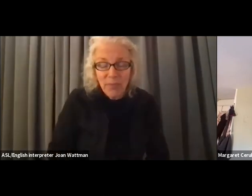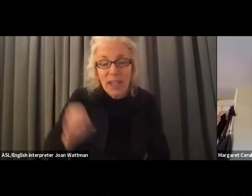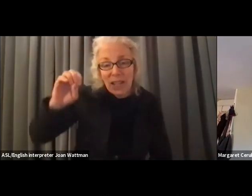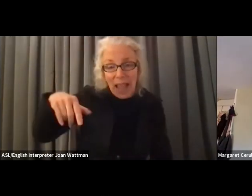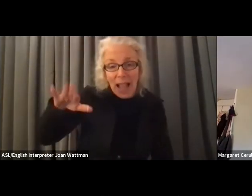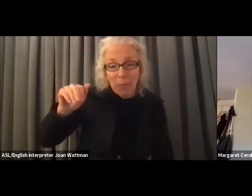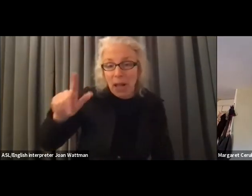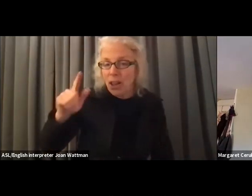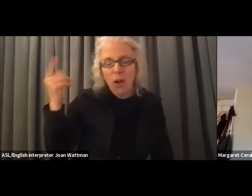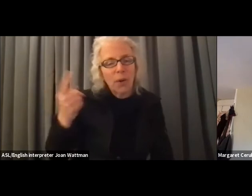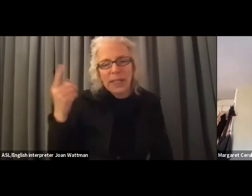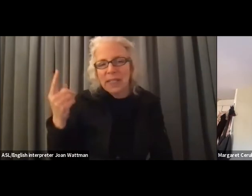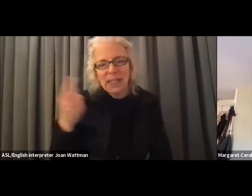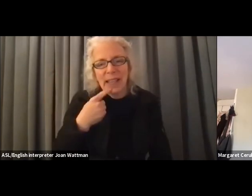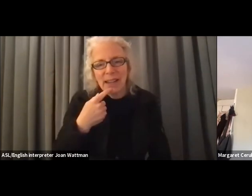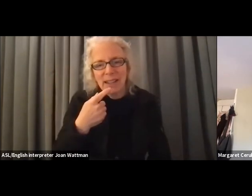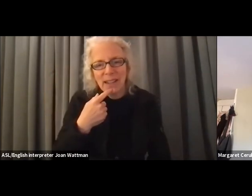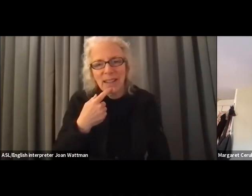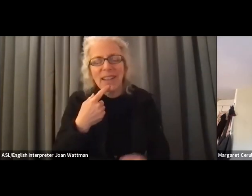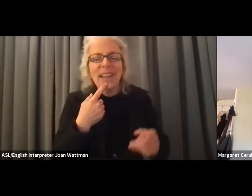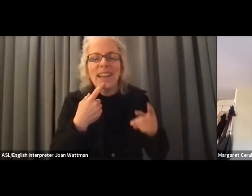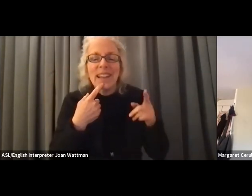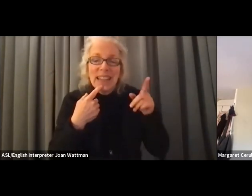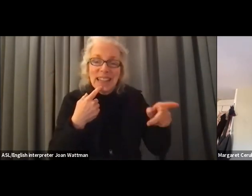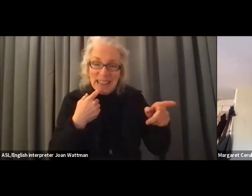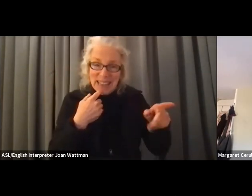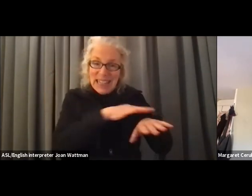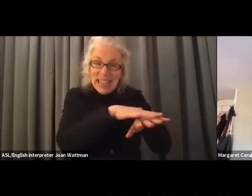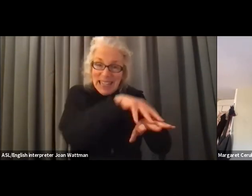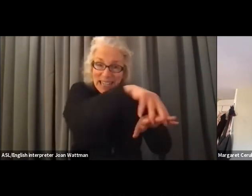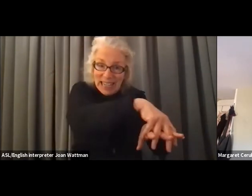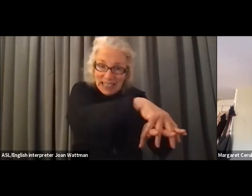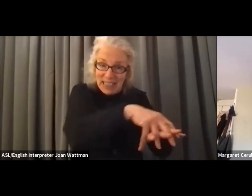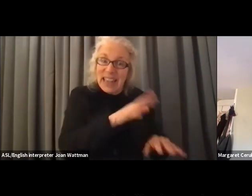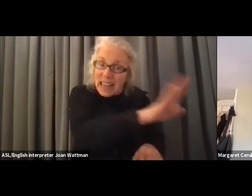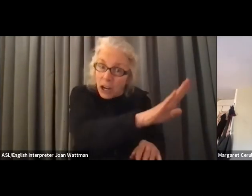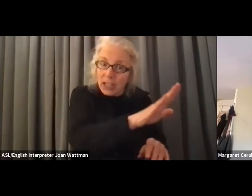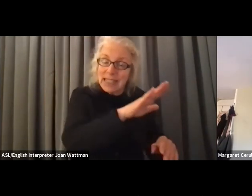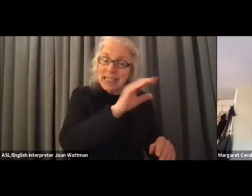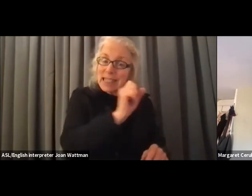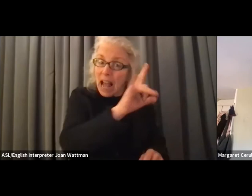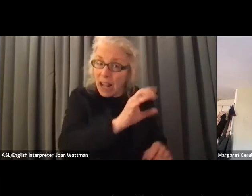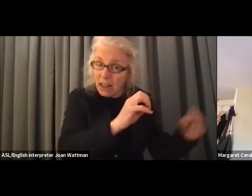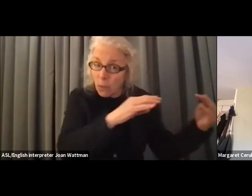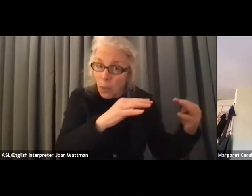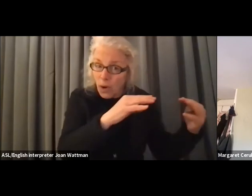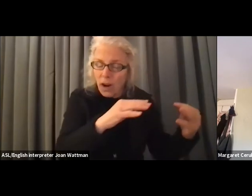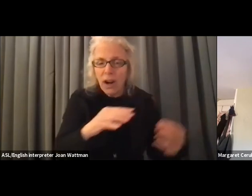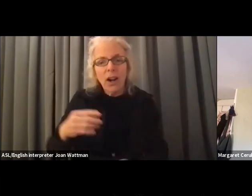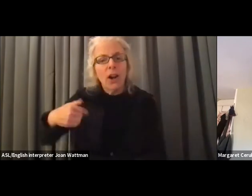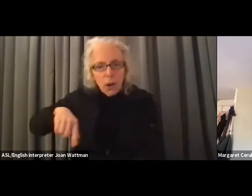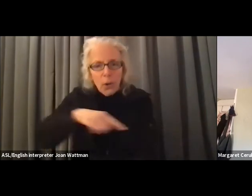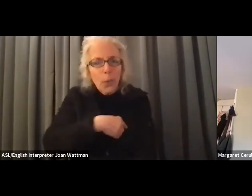remind us, after all, Indian fighting was the deep model or template for US